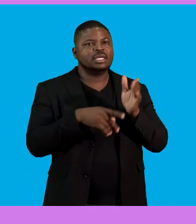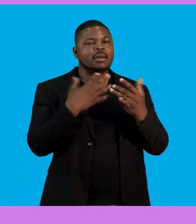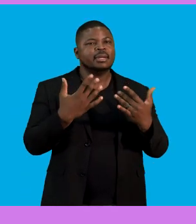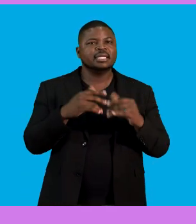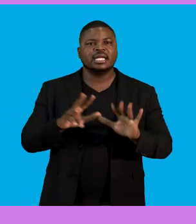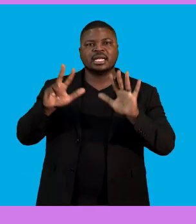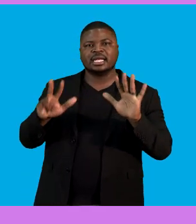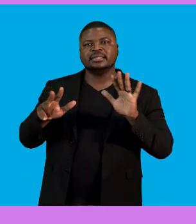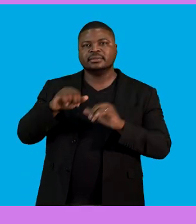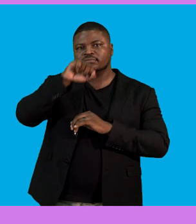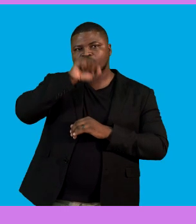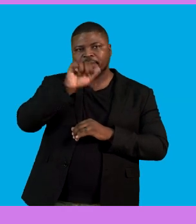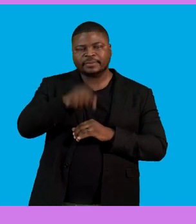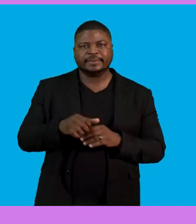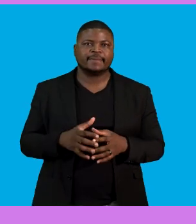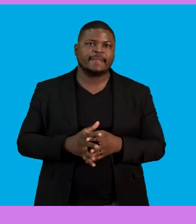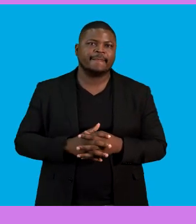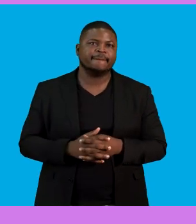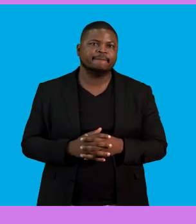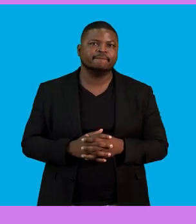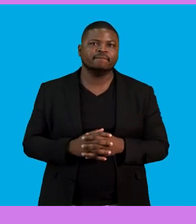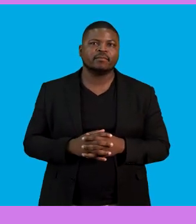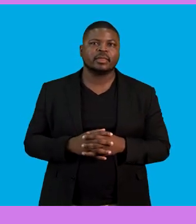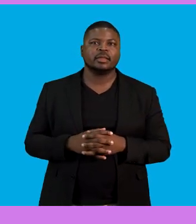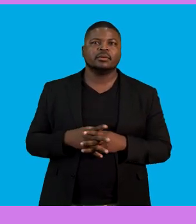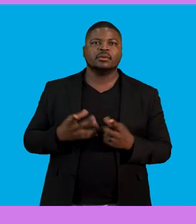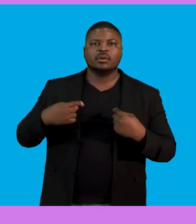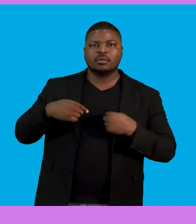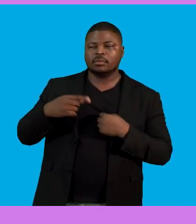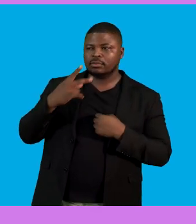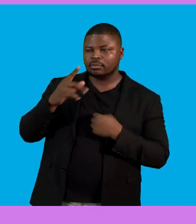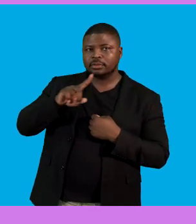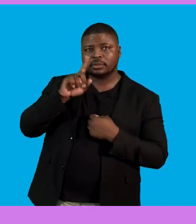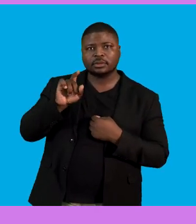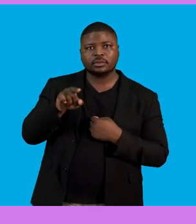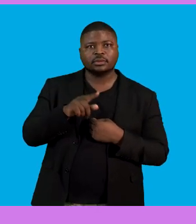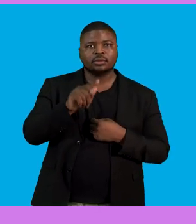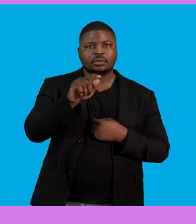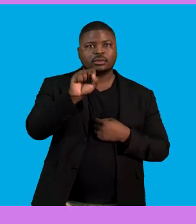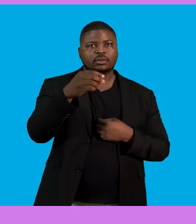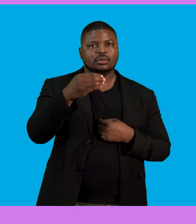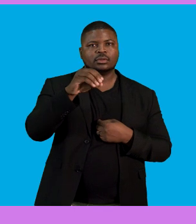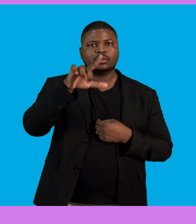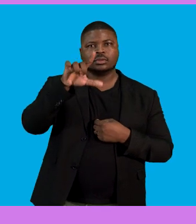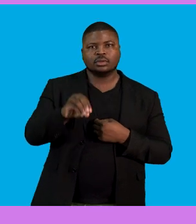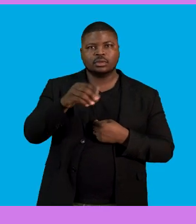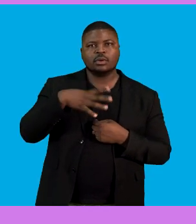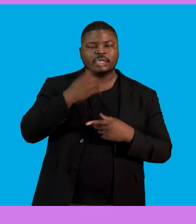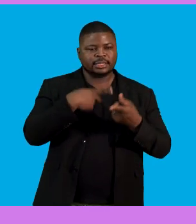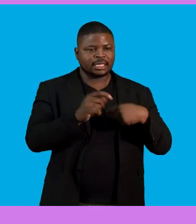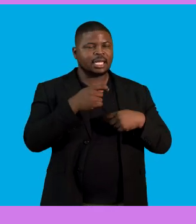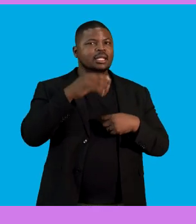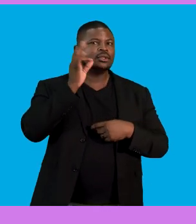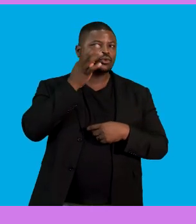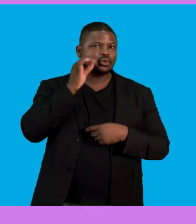learners that say this is their favorite. Okay, let's look at this question. Tulu wants to sell sweets. She recorded the